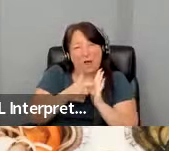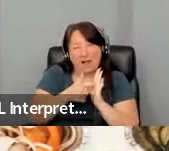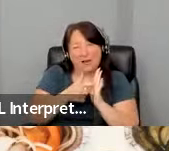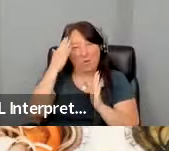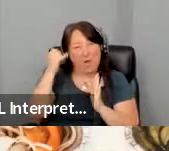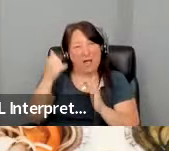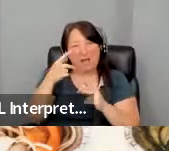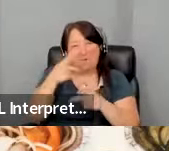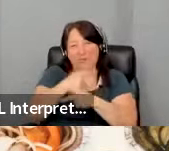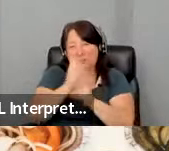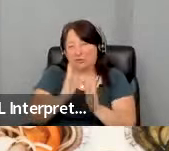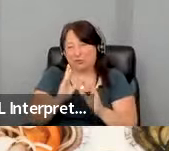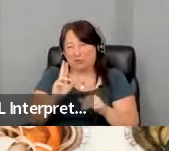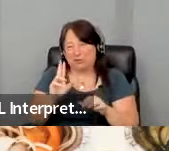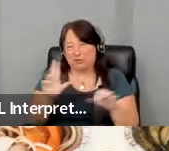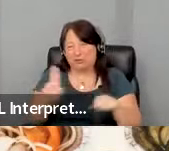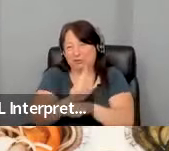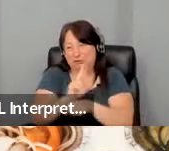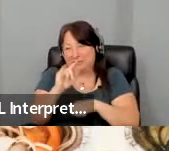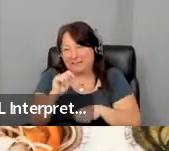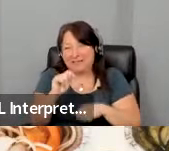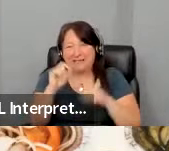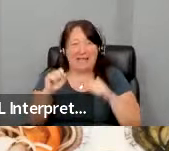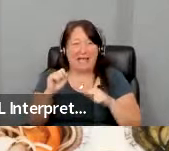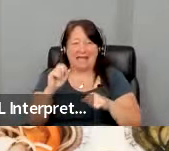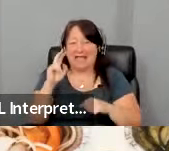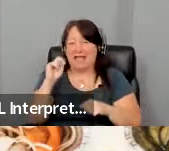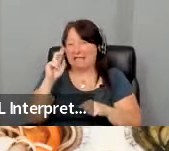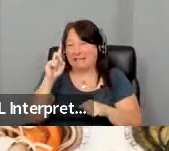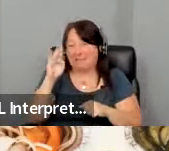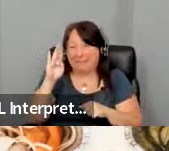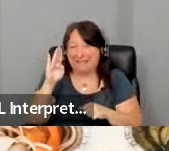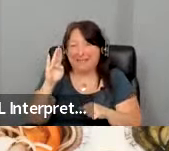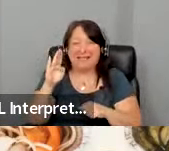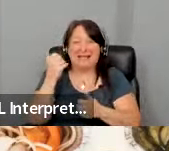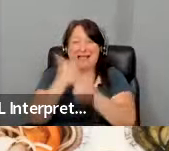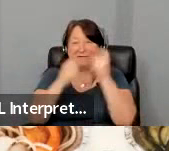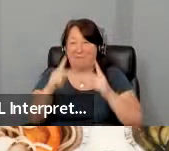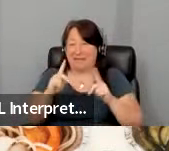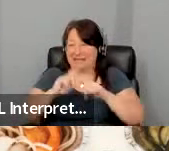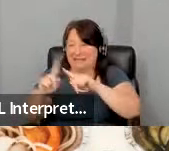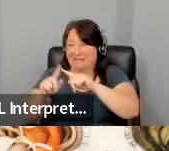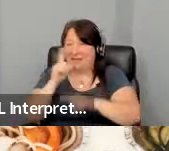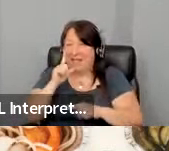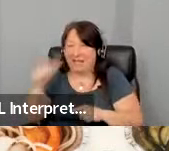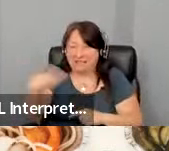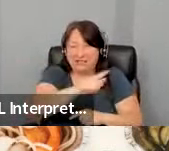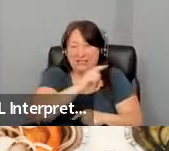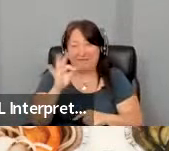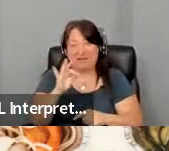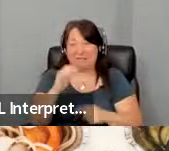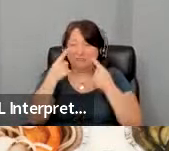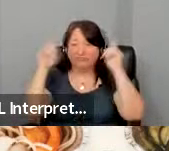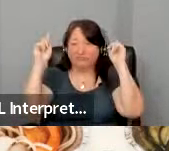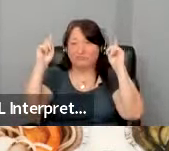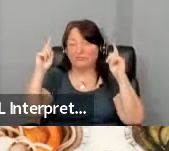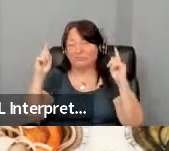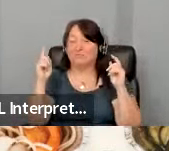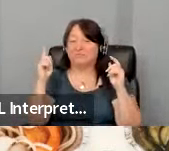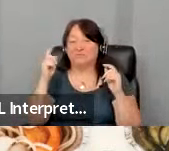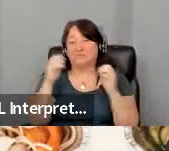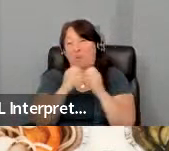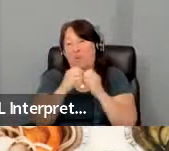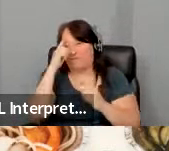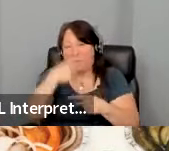producer does it. They could use an NDB and still have everybody on a different lunch schedule if that's the way it works for production. I think you'll hear that things work a